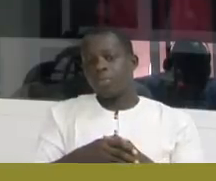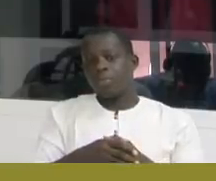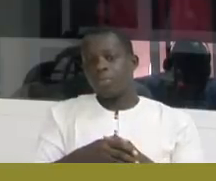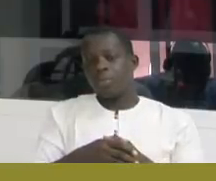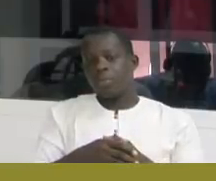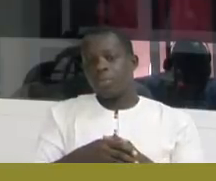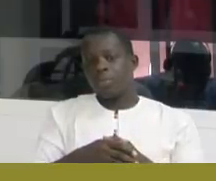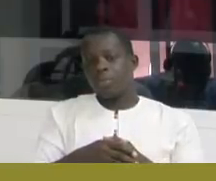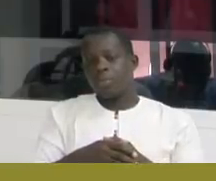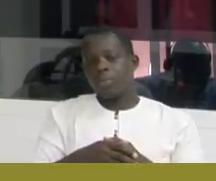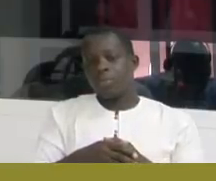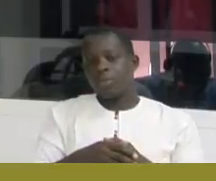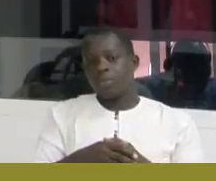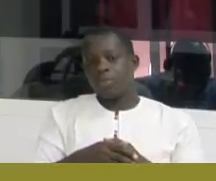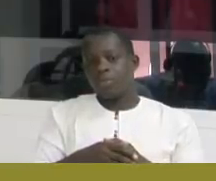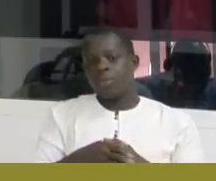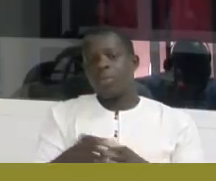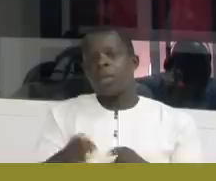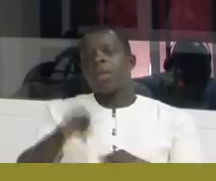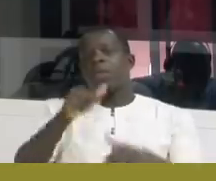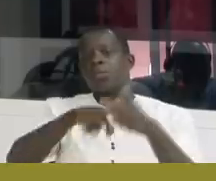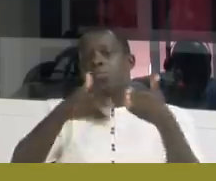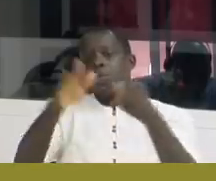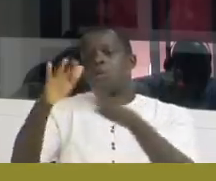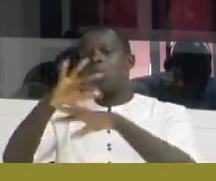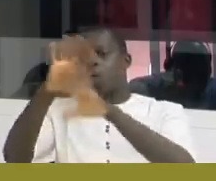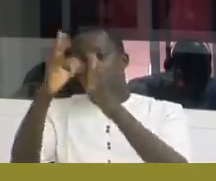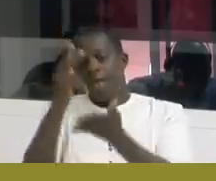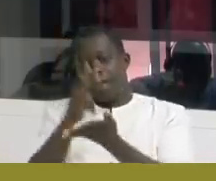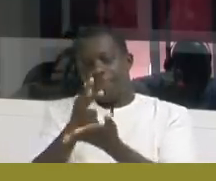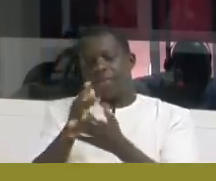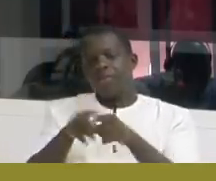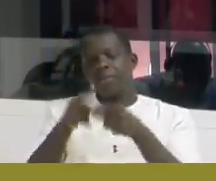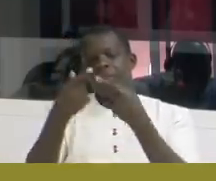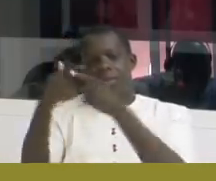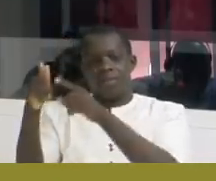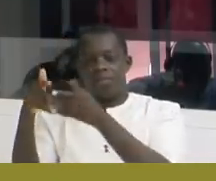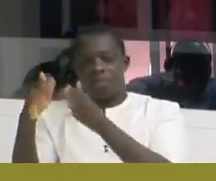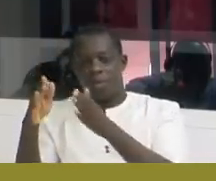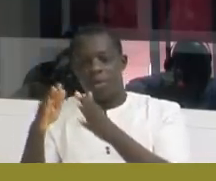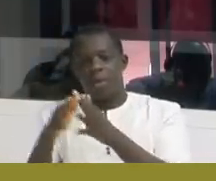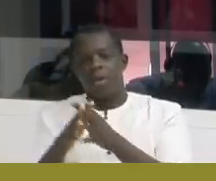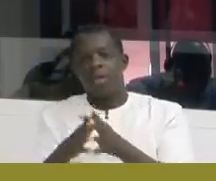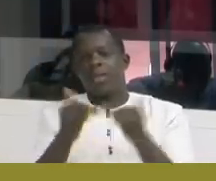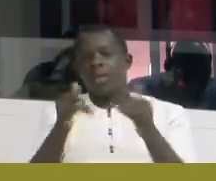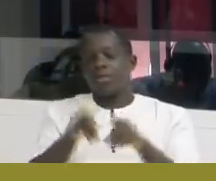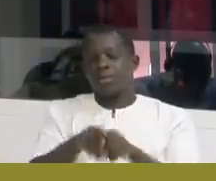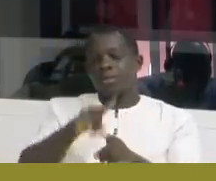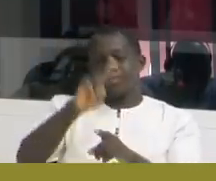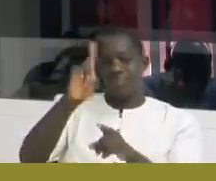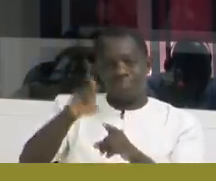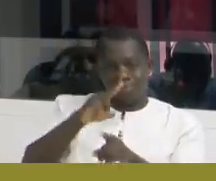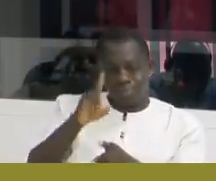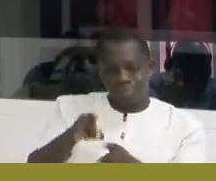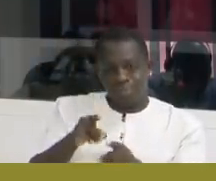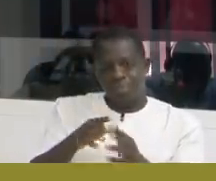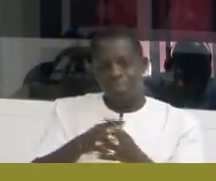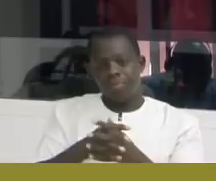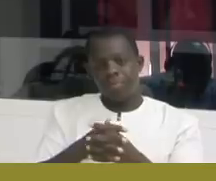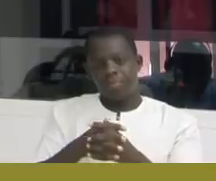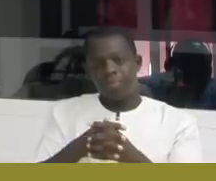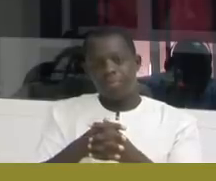that all the evidence to the contrary is strong,